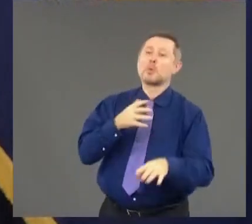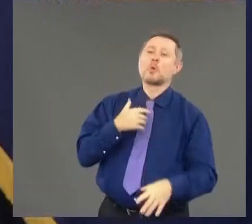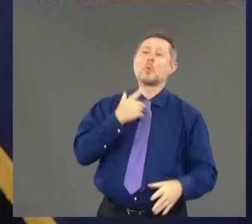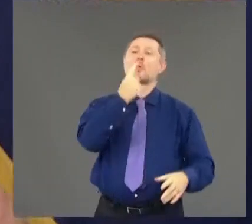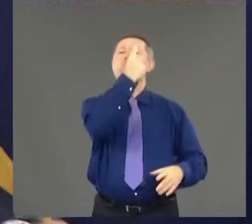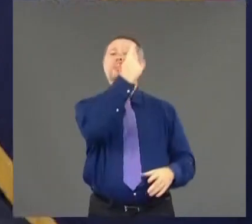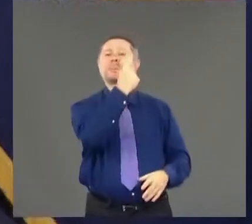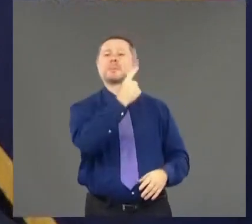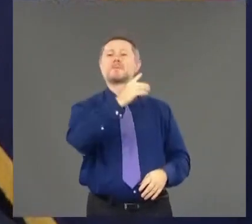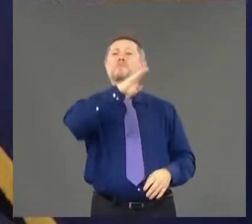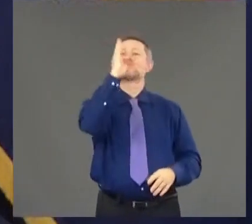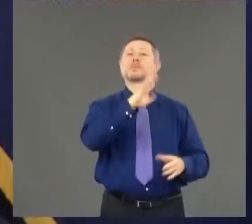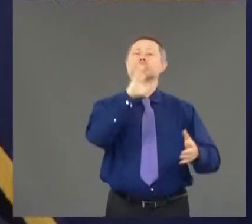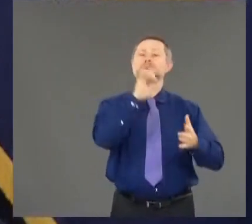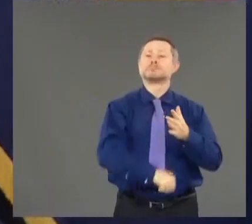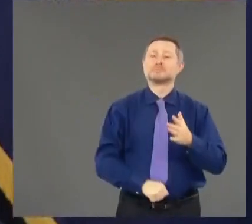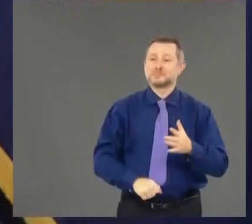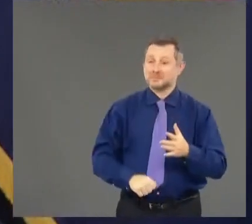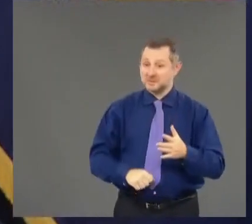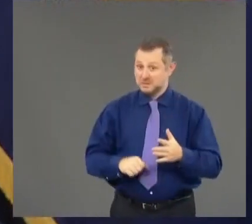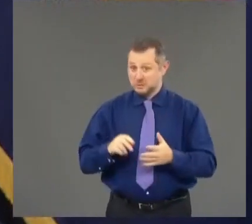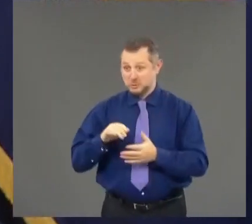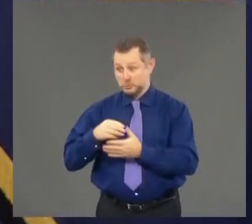said? What does that mean?